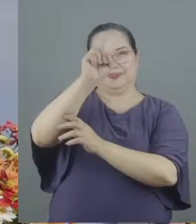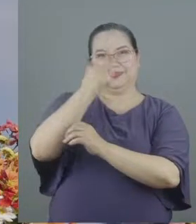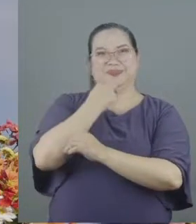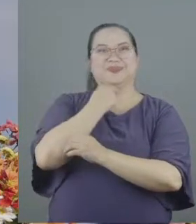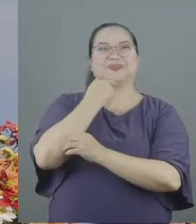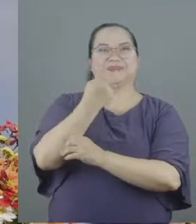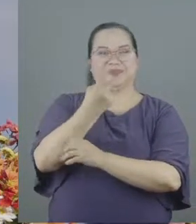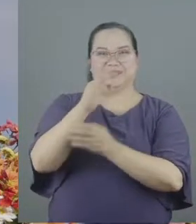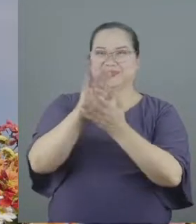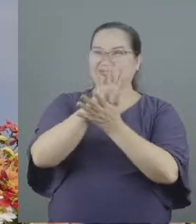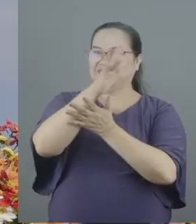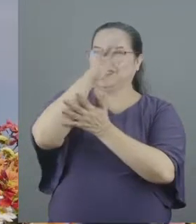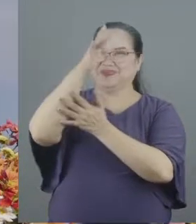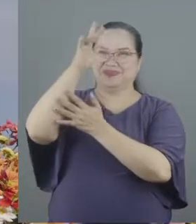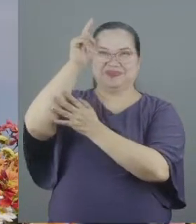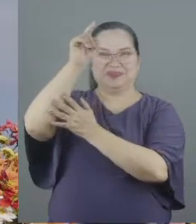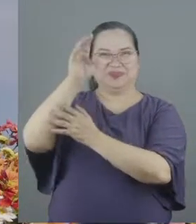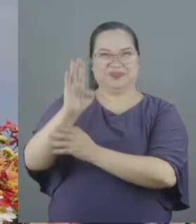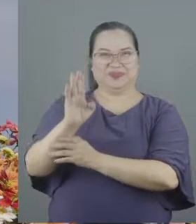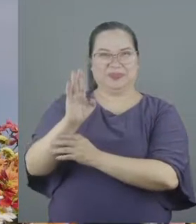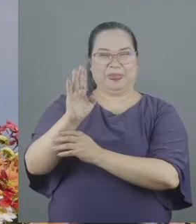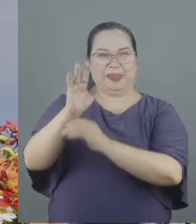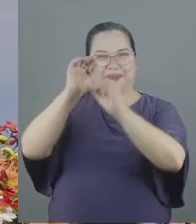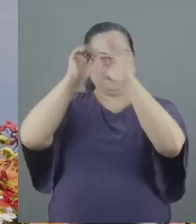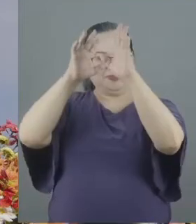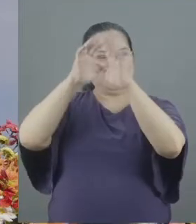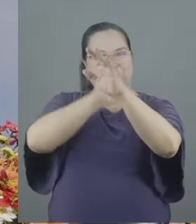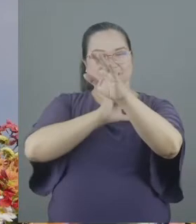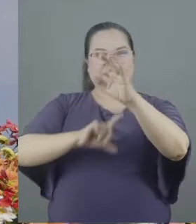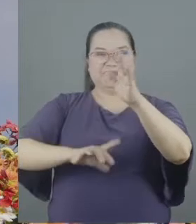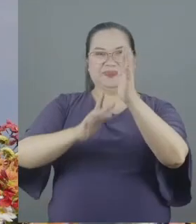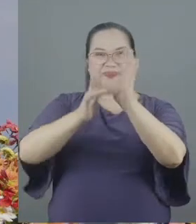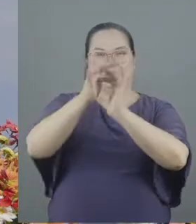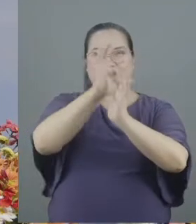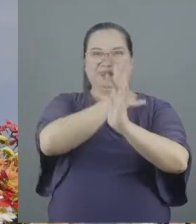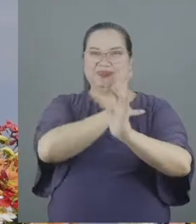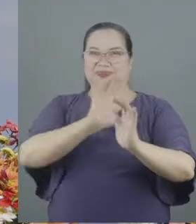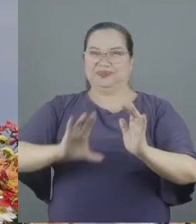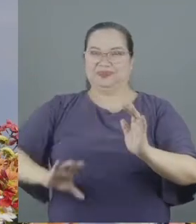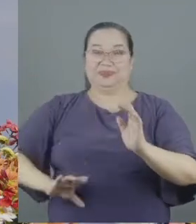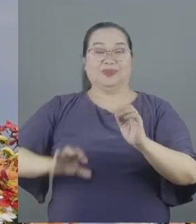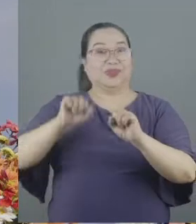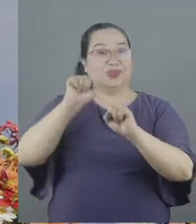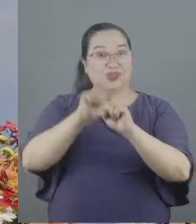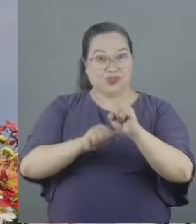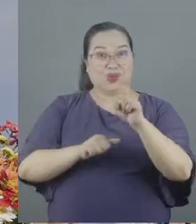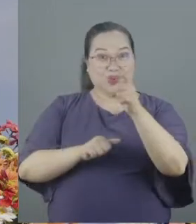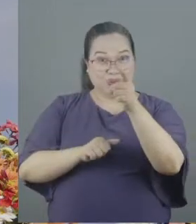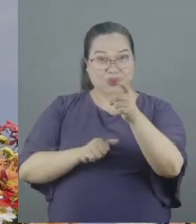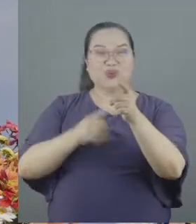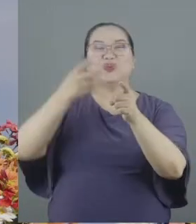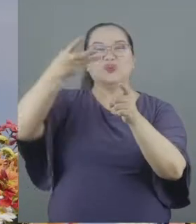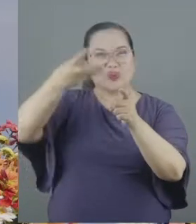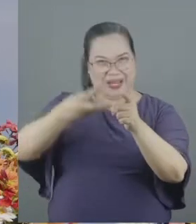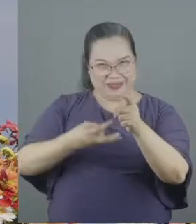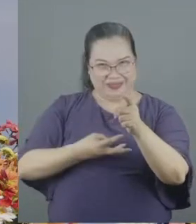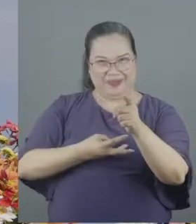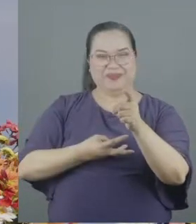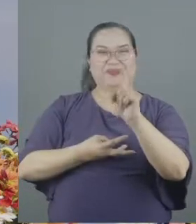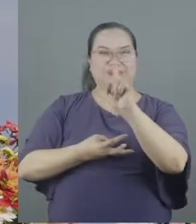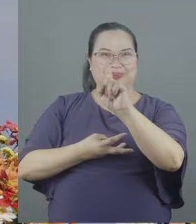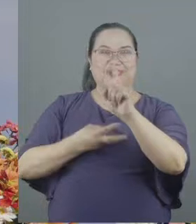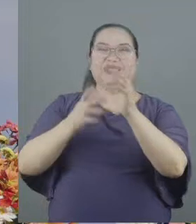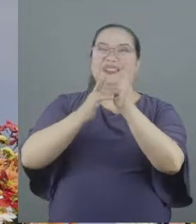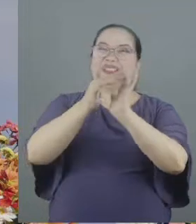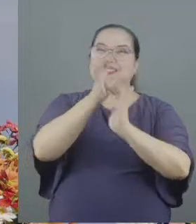glorify the God and Father of our Lord Jesus Christ. Therefore, welcome one another as Christ